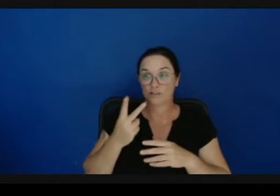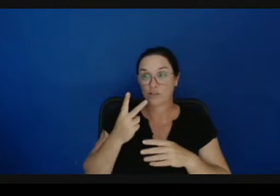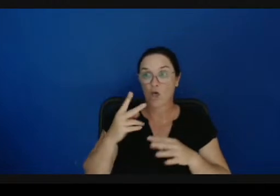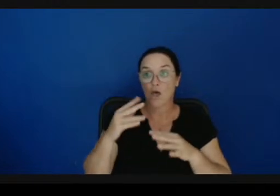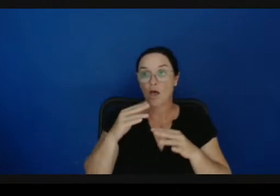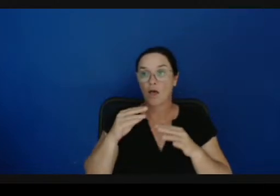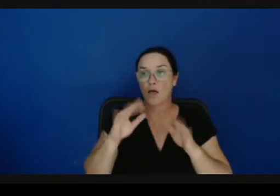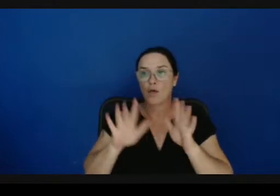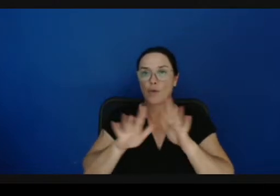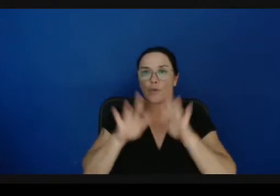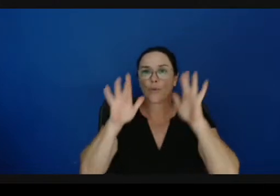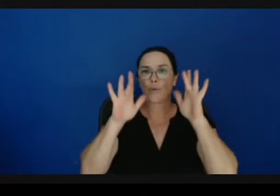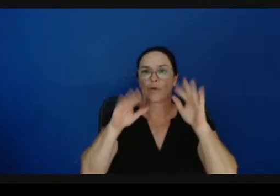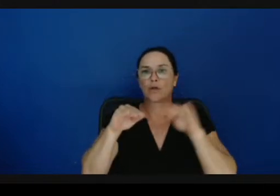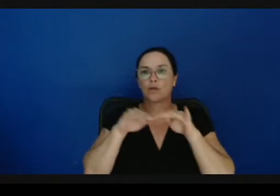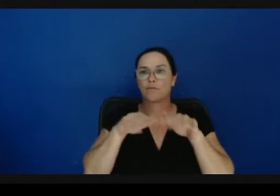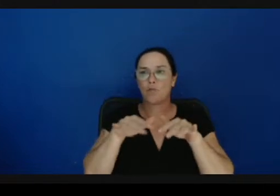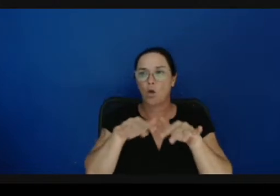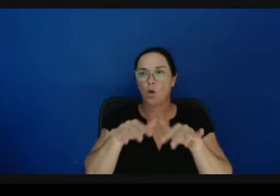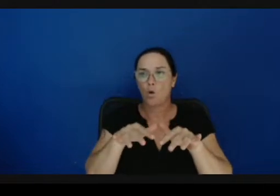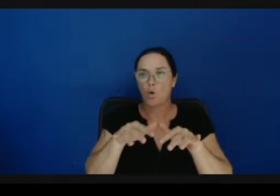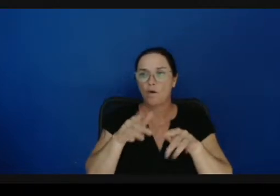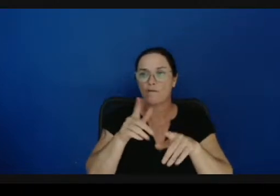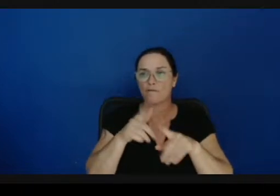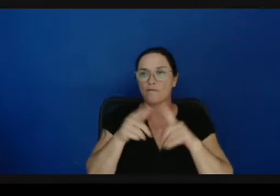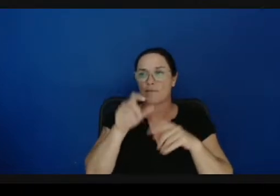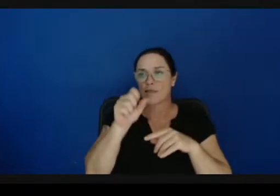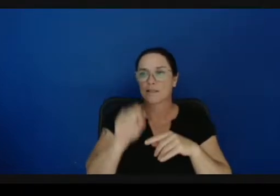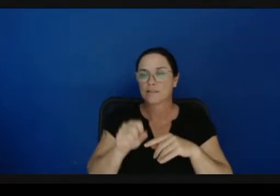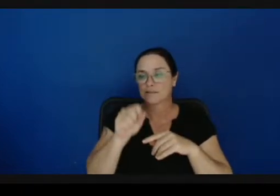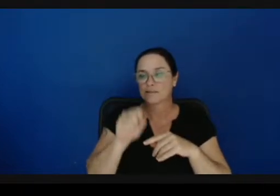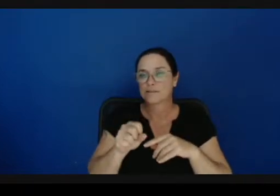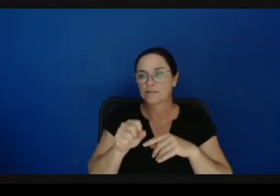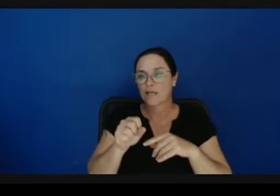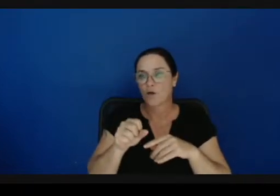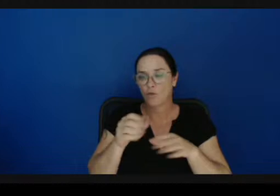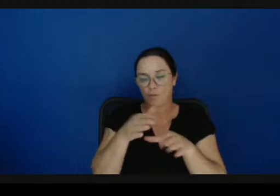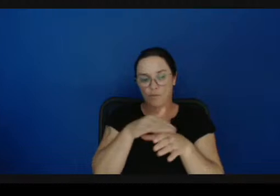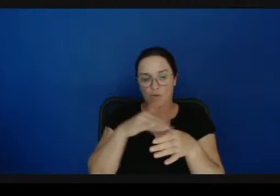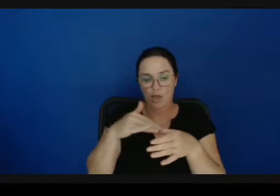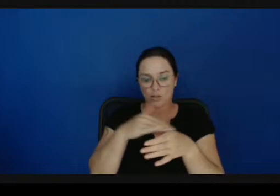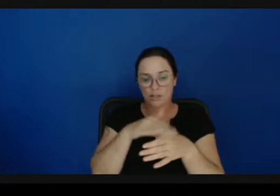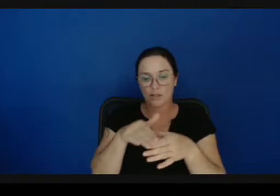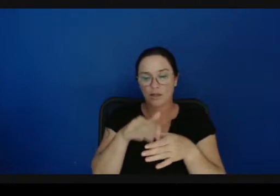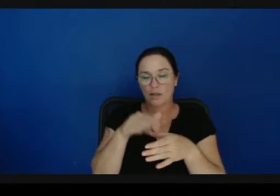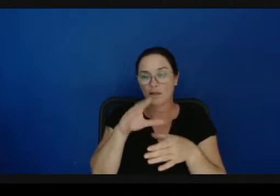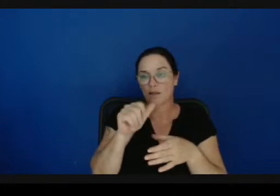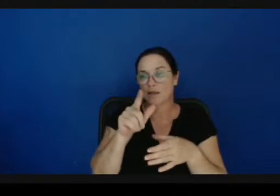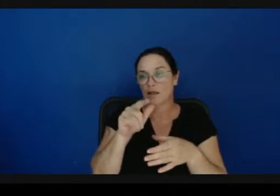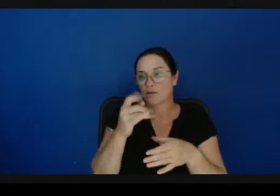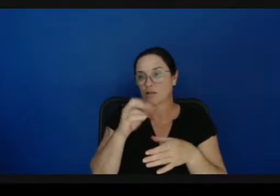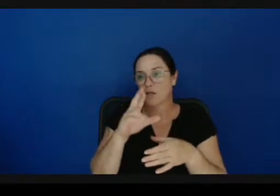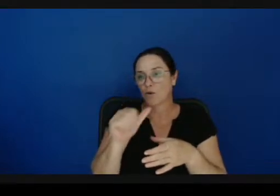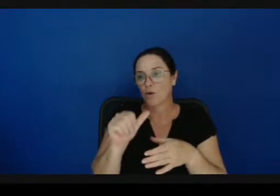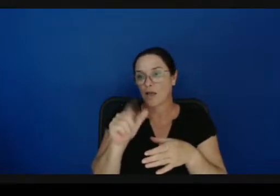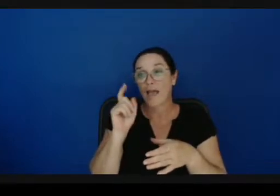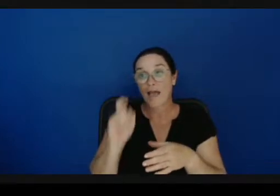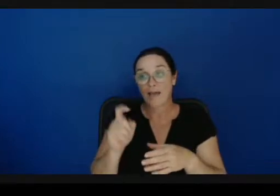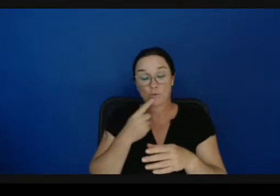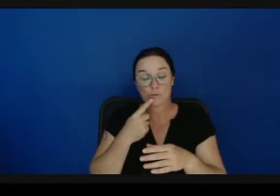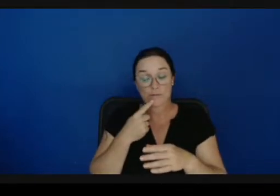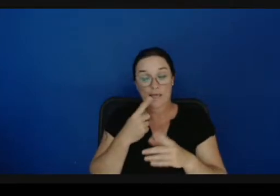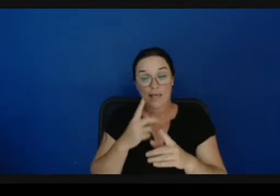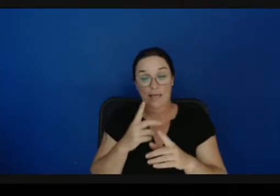that were coming out of the southern end of the caldera. And I have to, make a distinction here